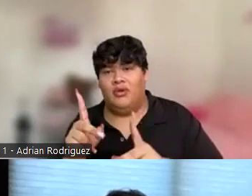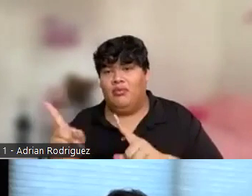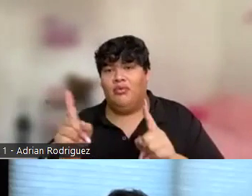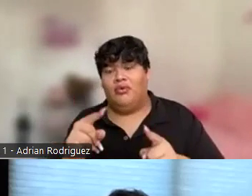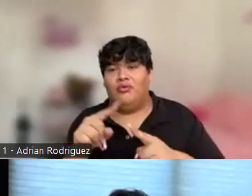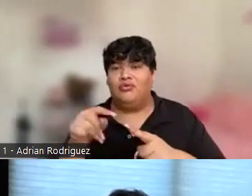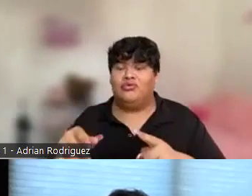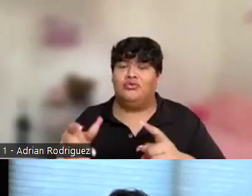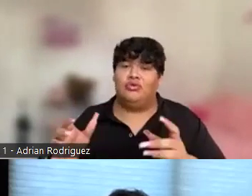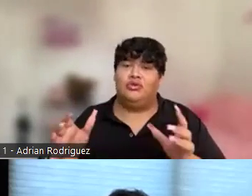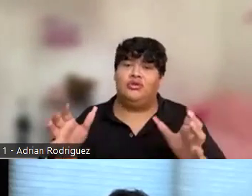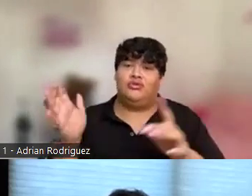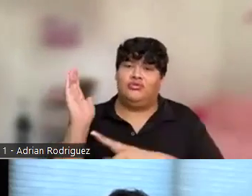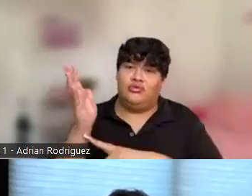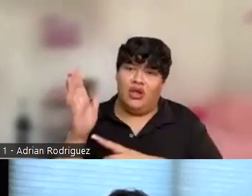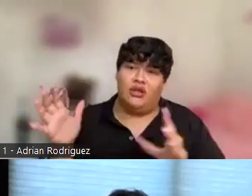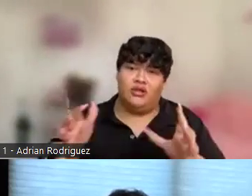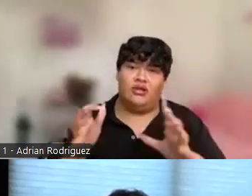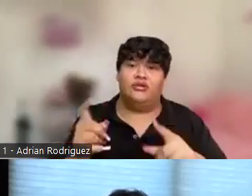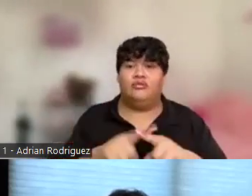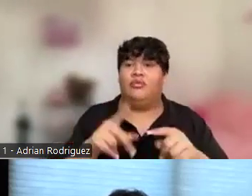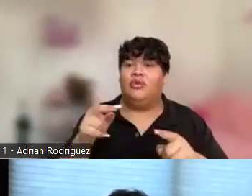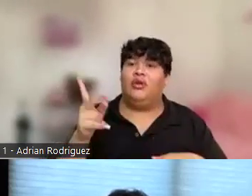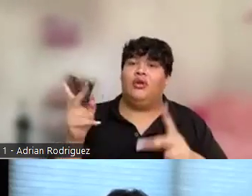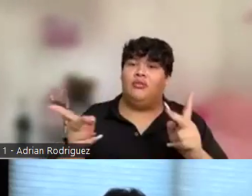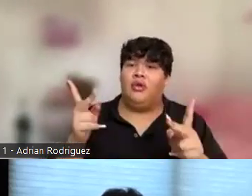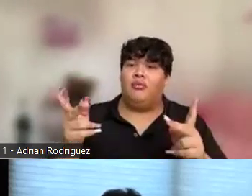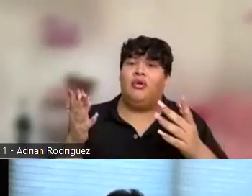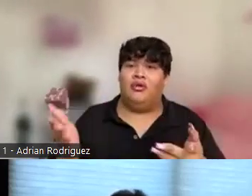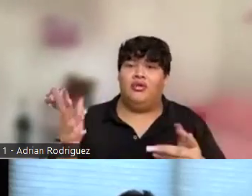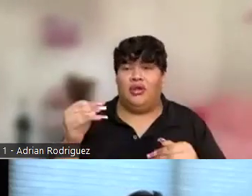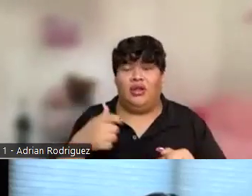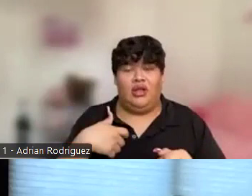these training courses, but they're available out there. And I think all